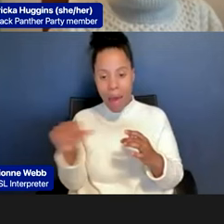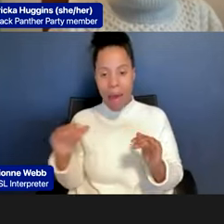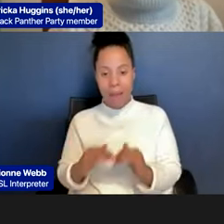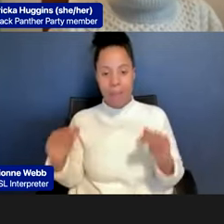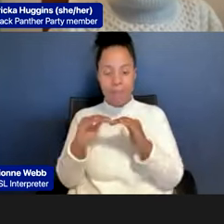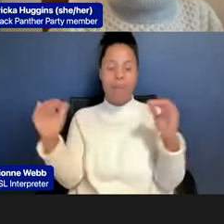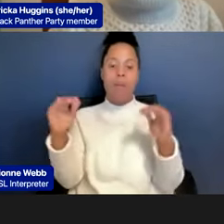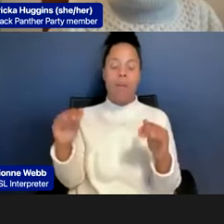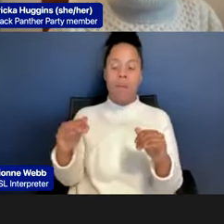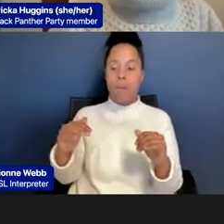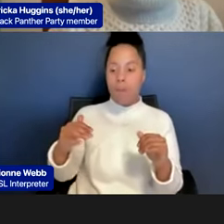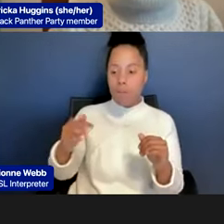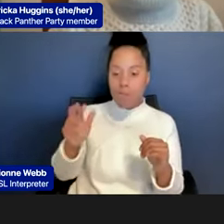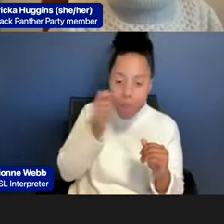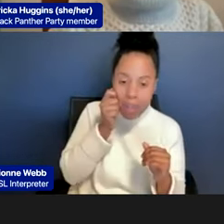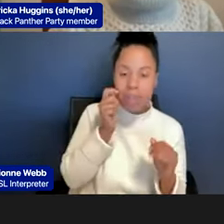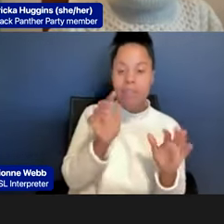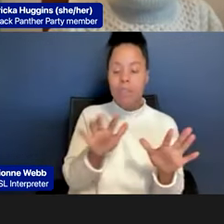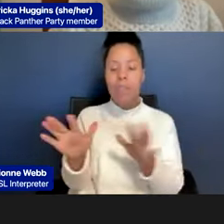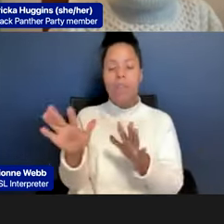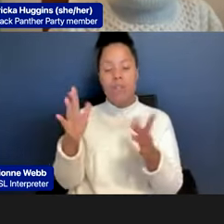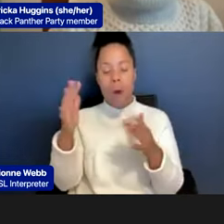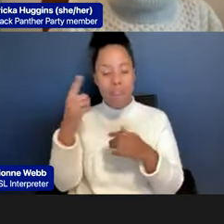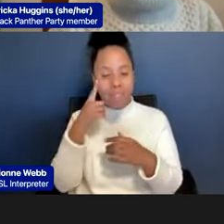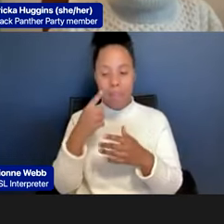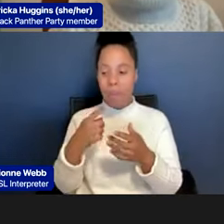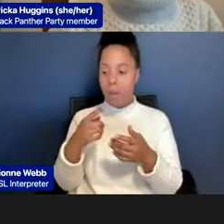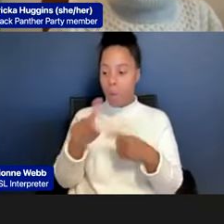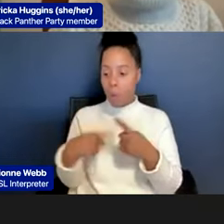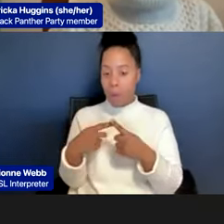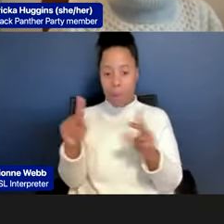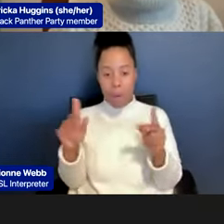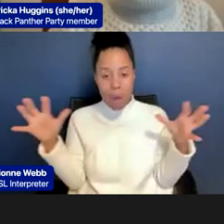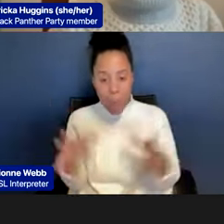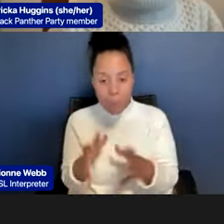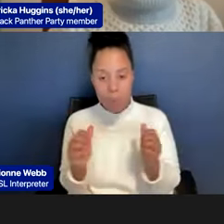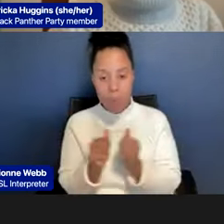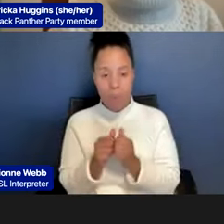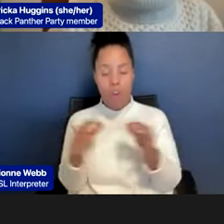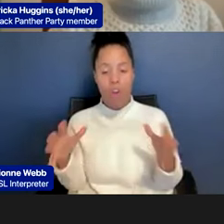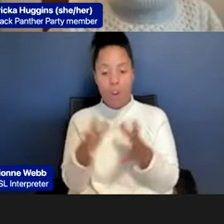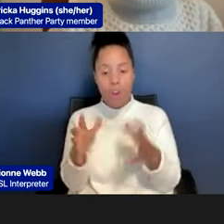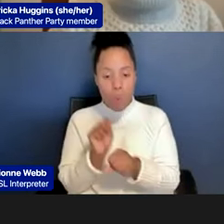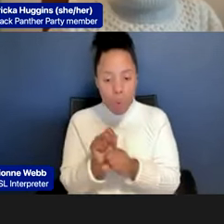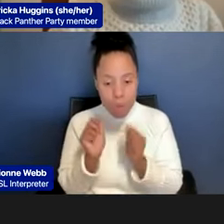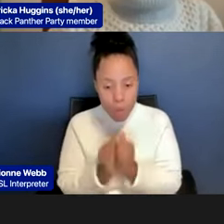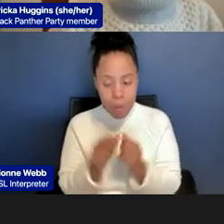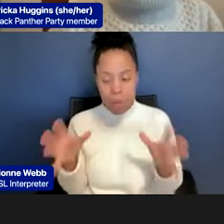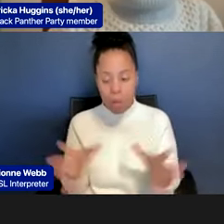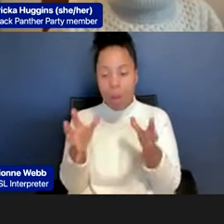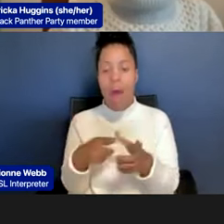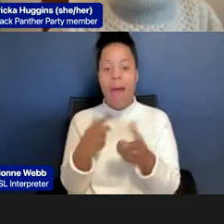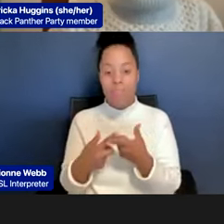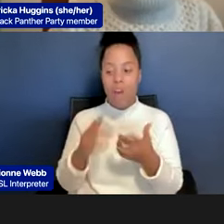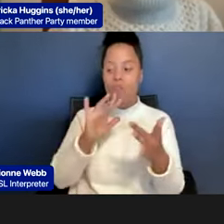sometimes when folks come together in certain areas and work close together and then reach out to other groups in other areas, that